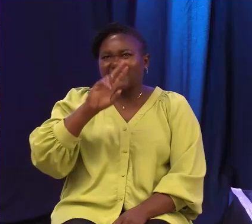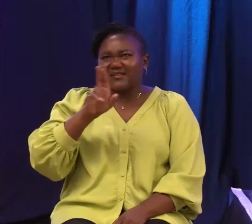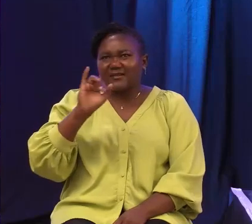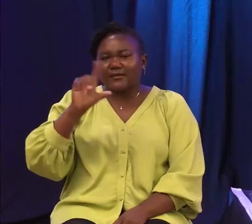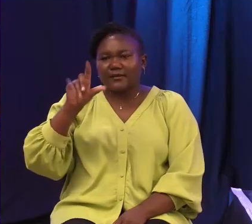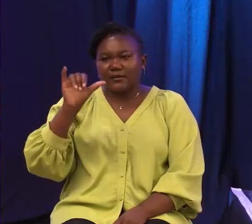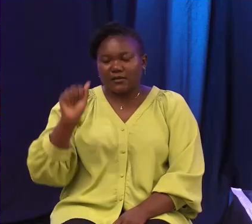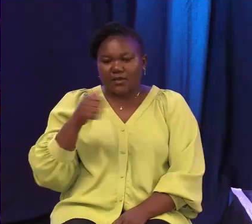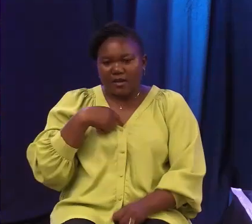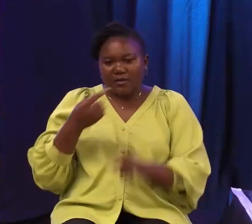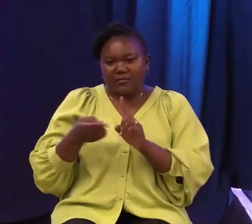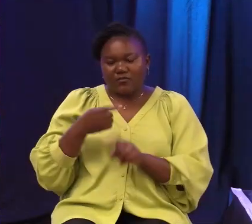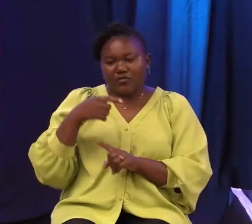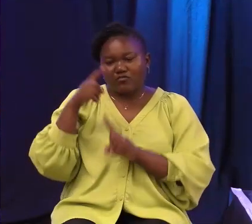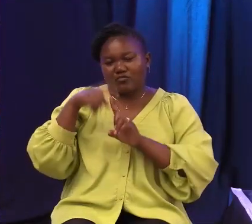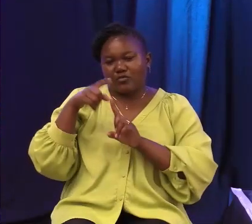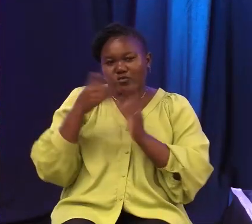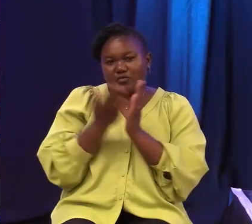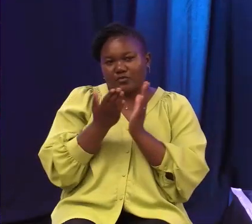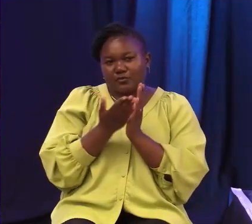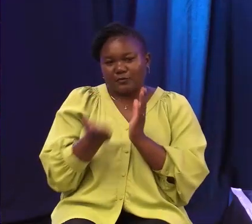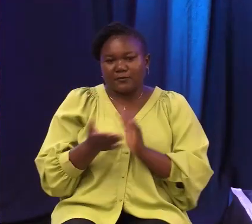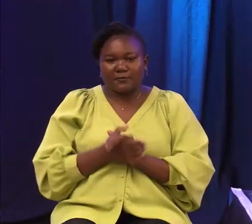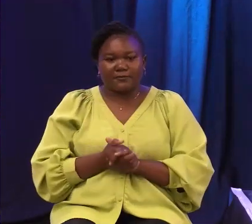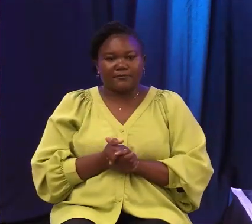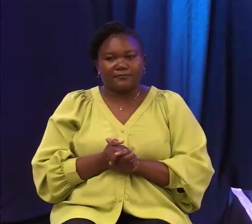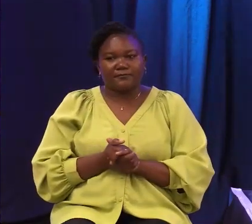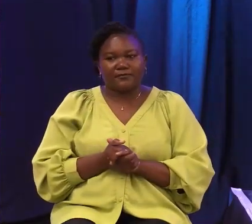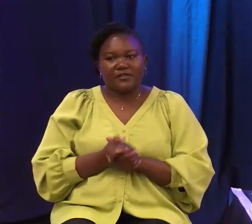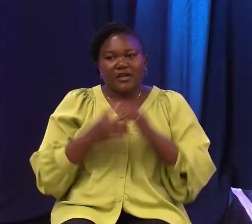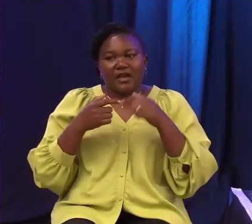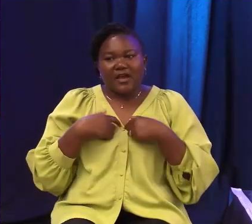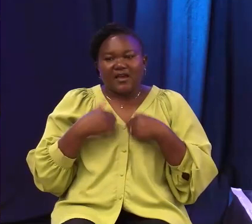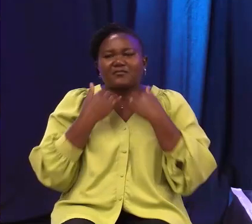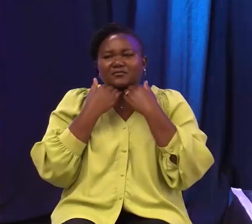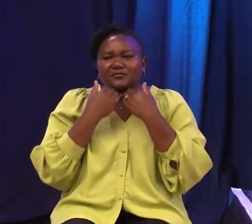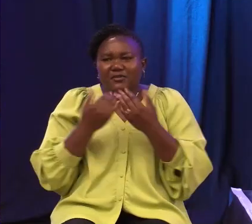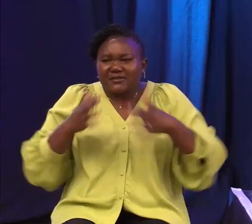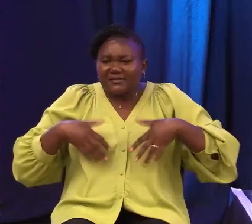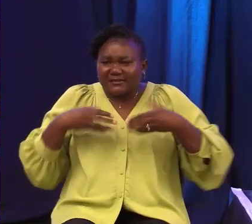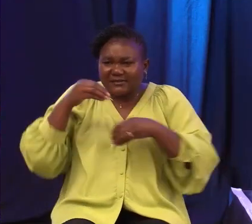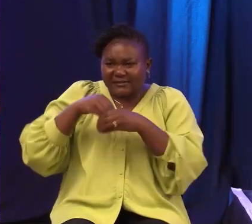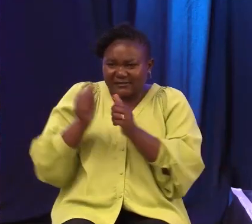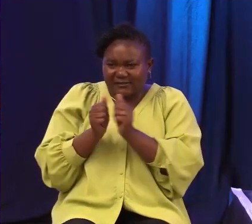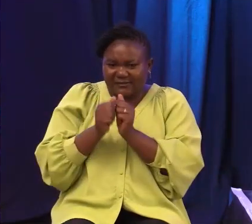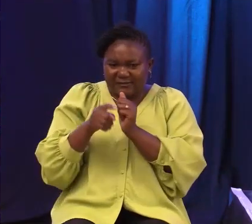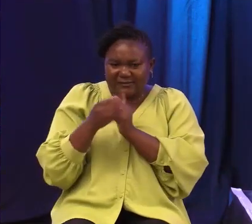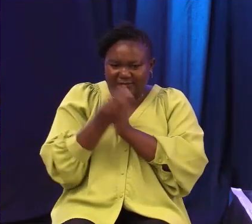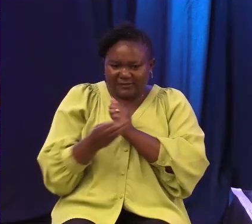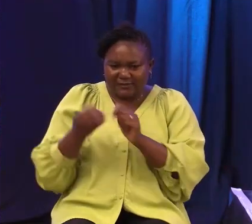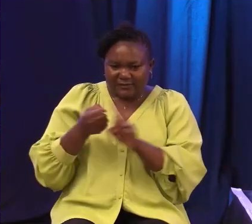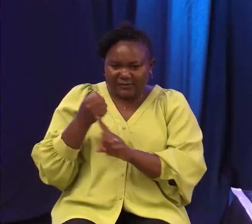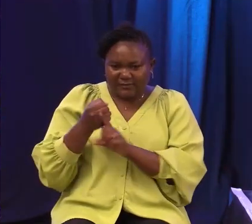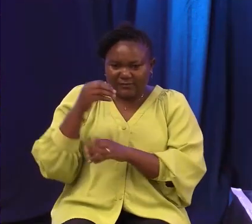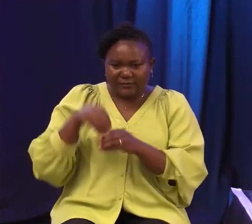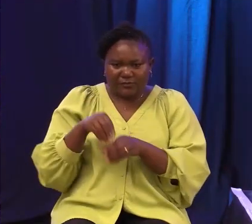I'm from Etosha Secondary School in Sumeb. I'm honored to be chosen as the winner for the Child's Advocate logo